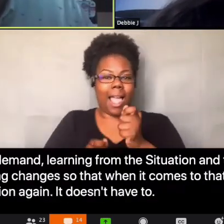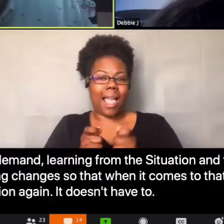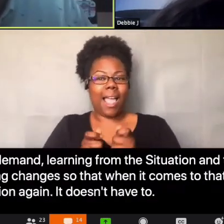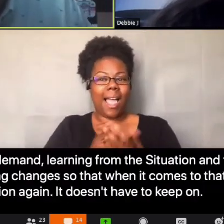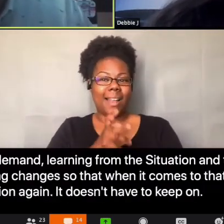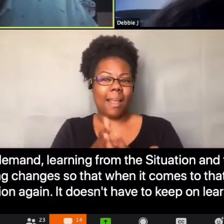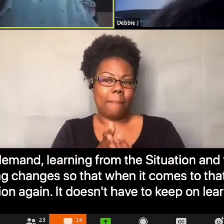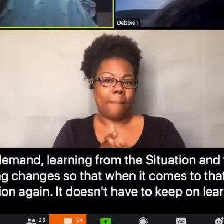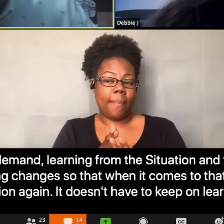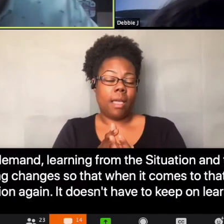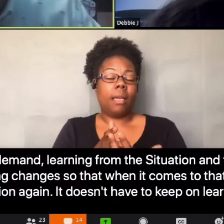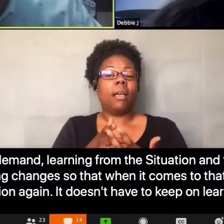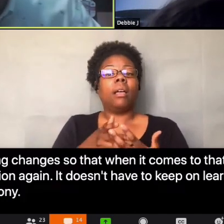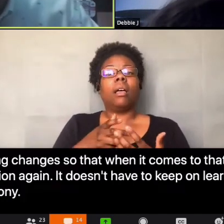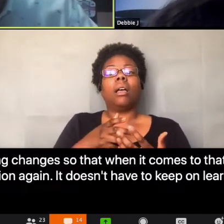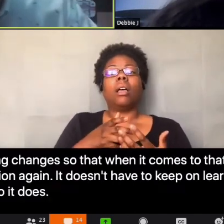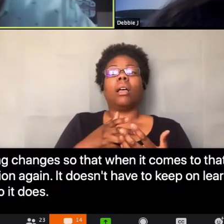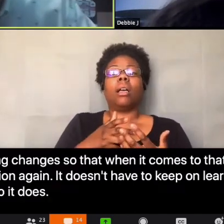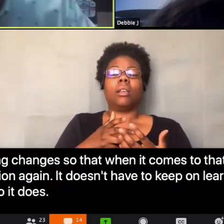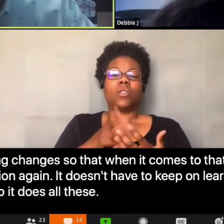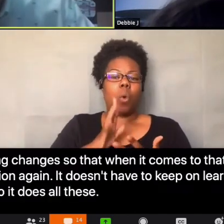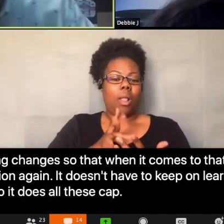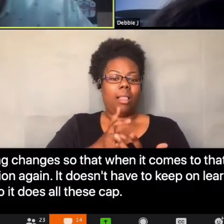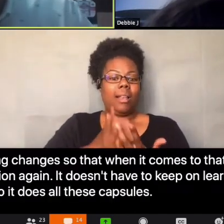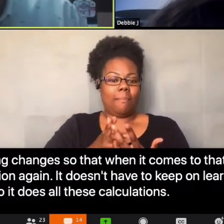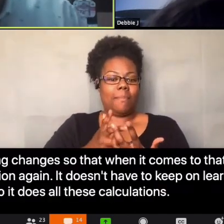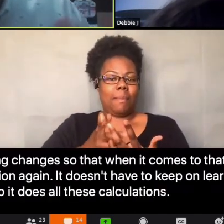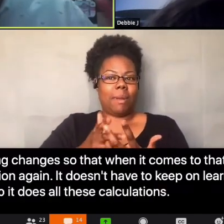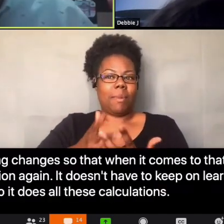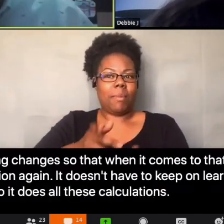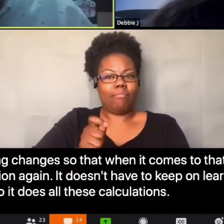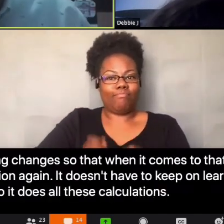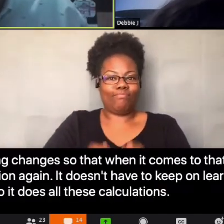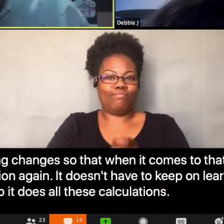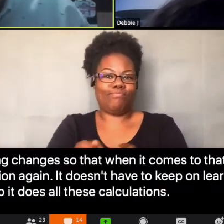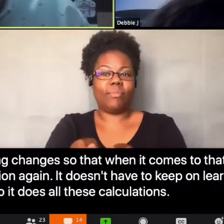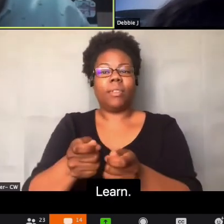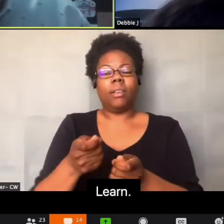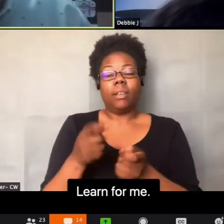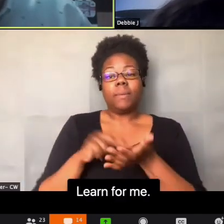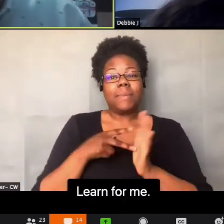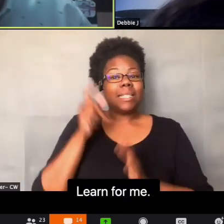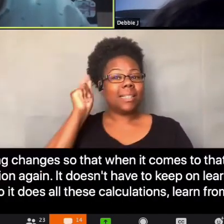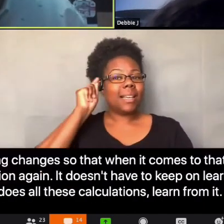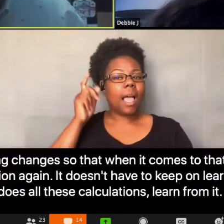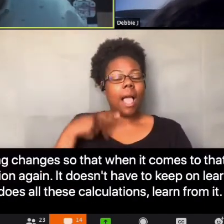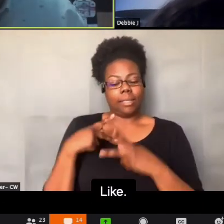keep on learning it. So it does all these calculations, learns from it,